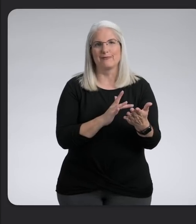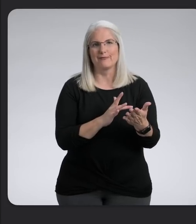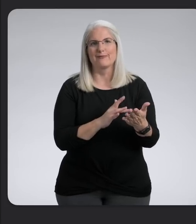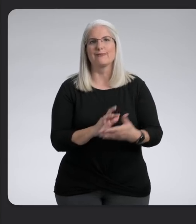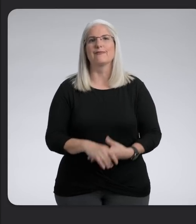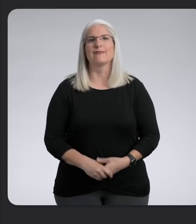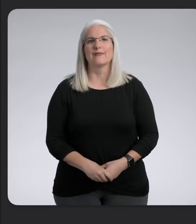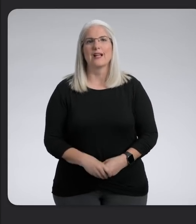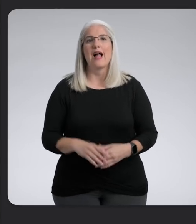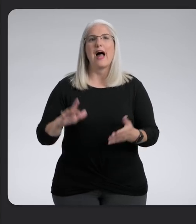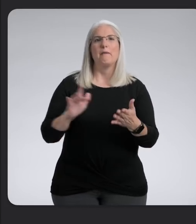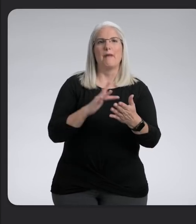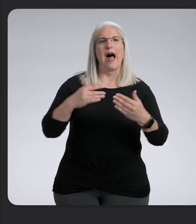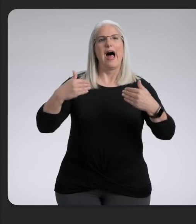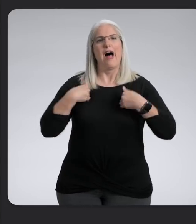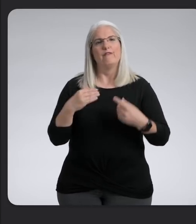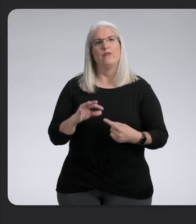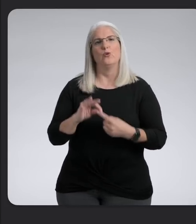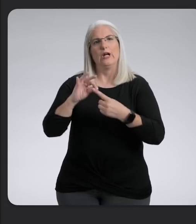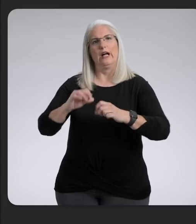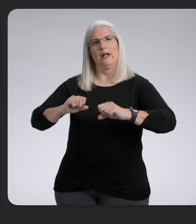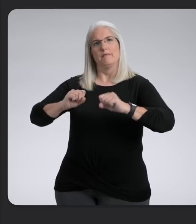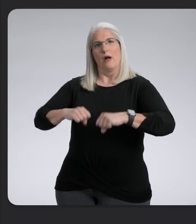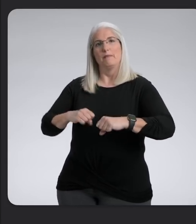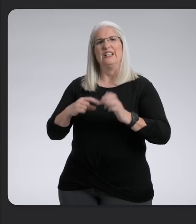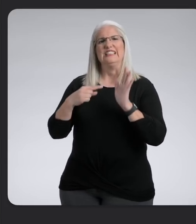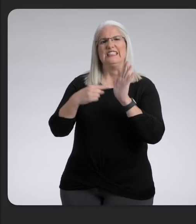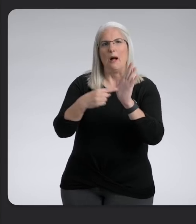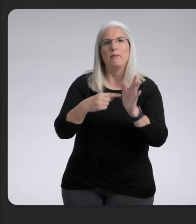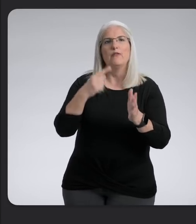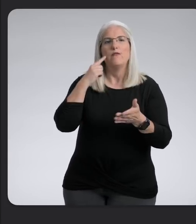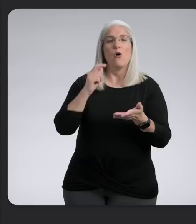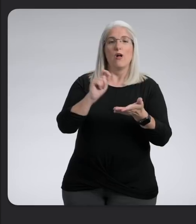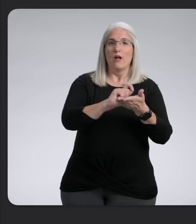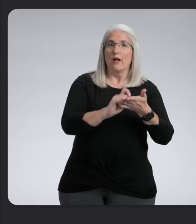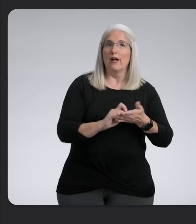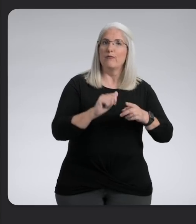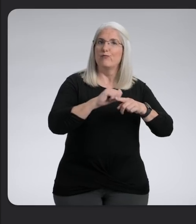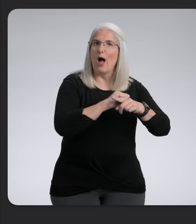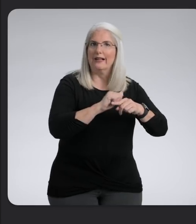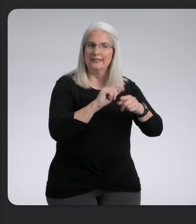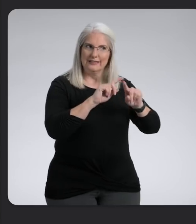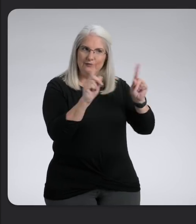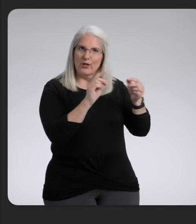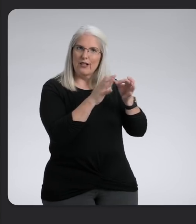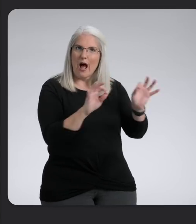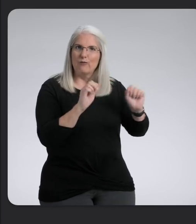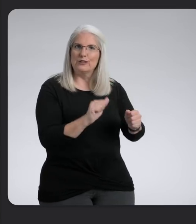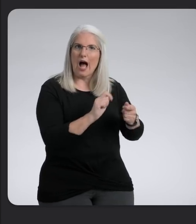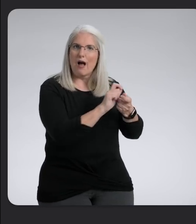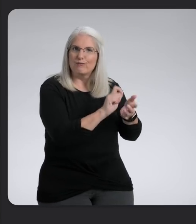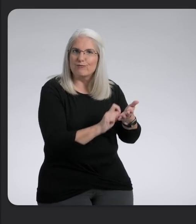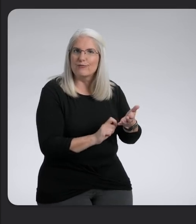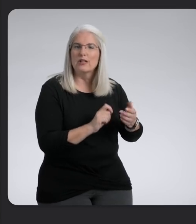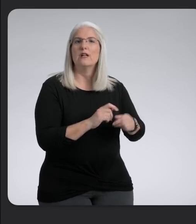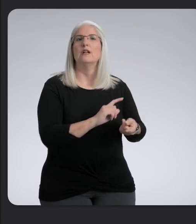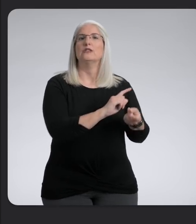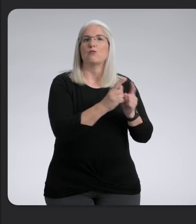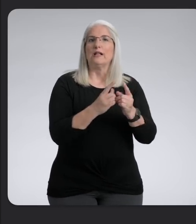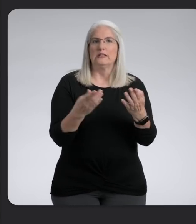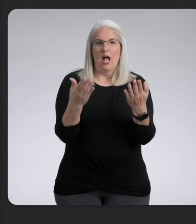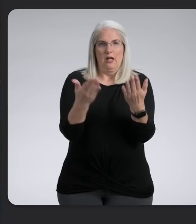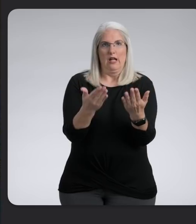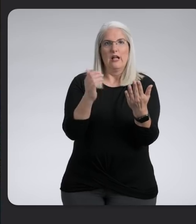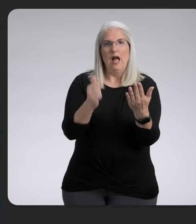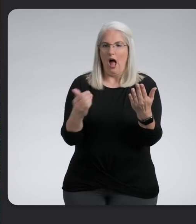unique capabilities, like practicing handwriting in another language with Apple Pencil, or translating right next to your document with